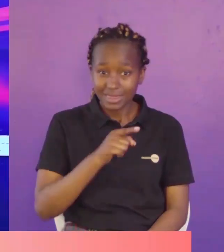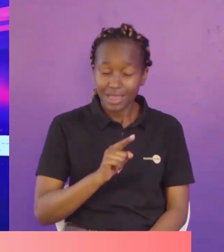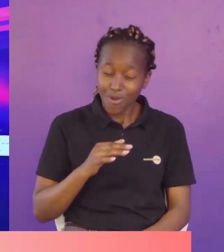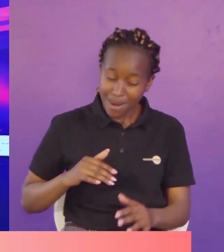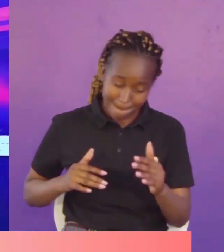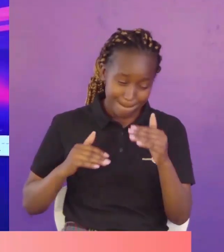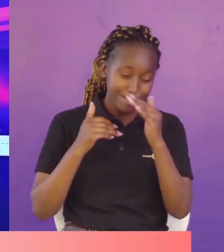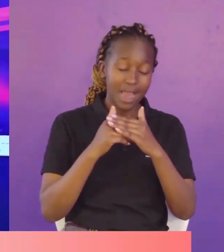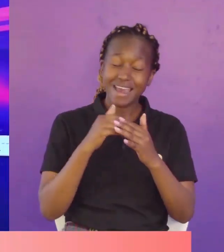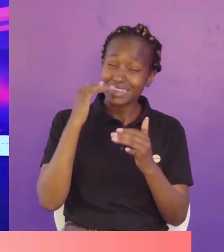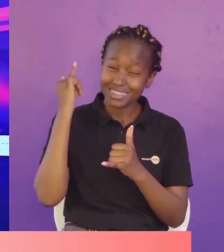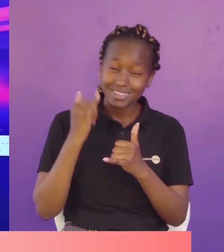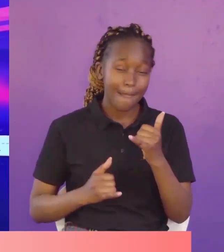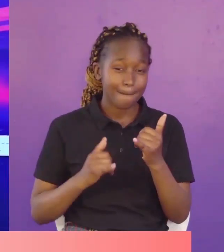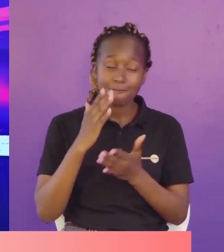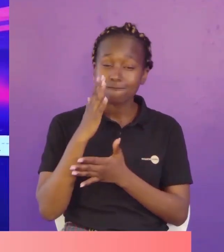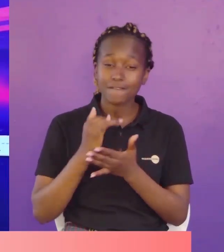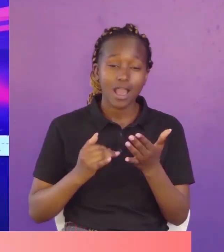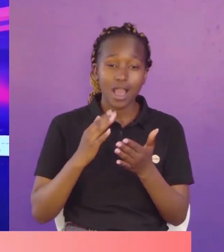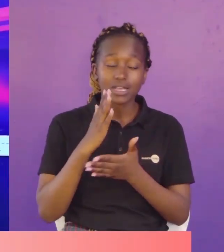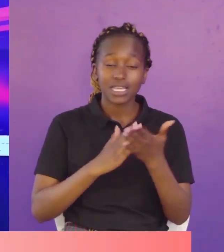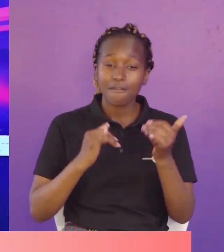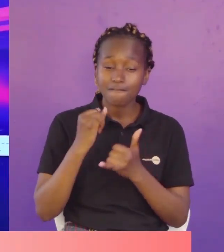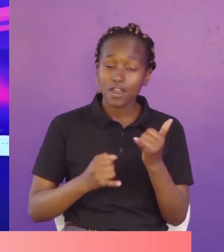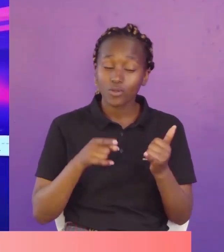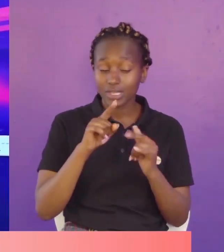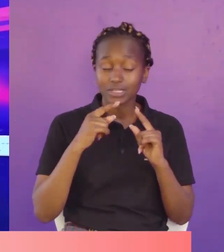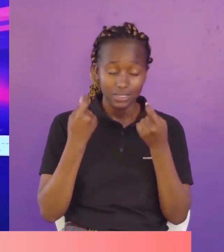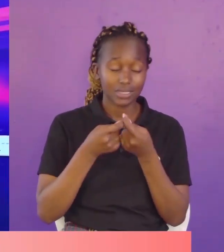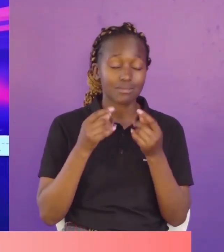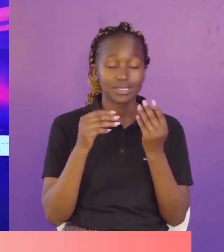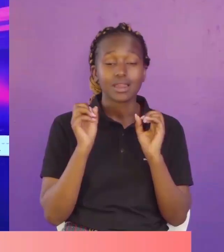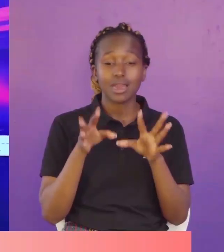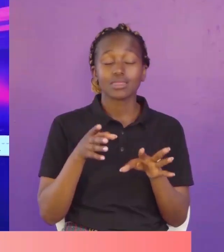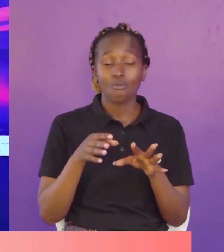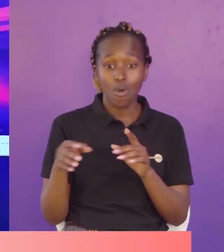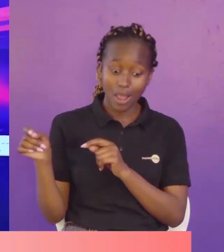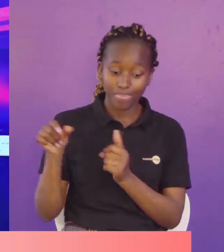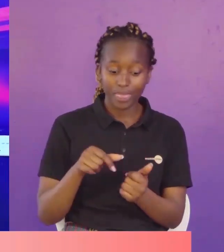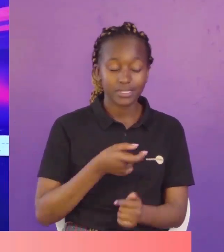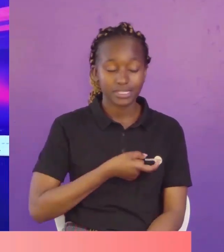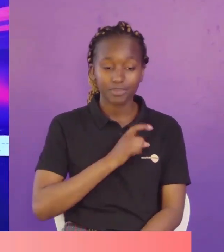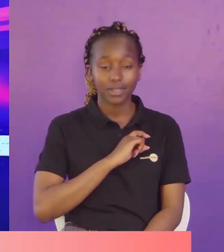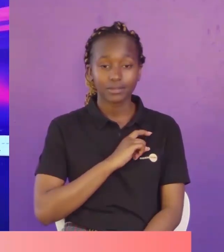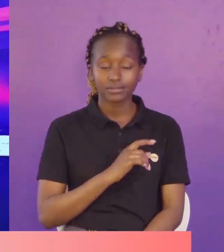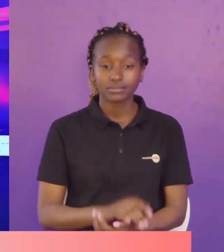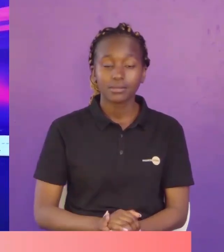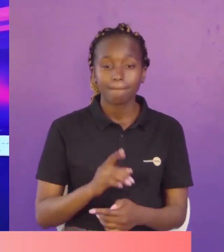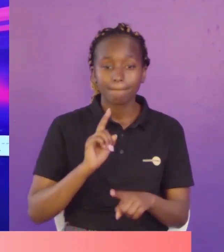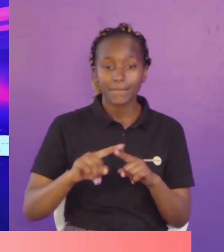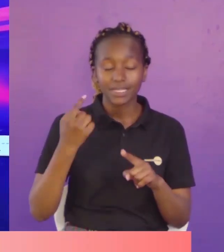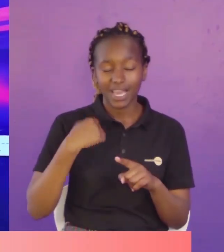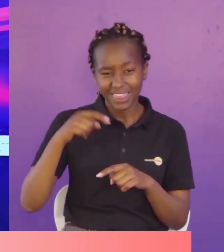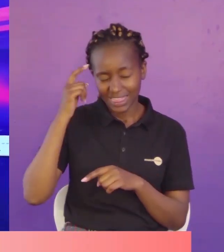Semi-final because I remember they beat Spain. Timu ni hatari. So mbaya sana. Morocco semi-finals. Lakini Morocco ni